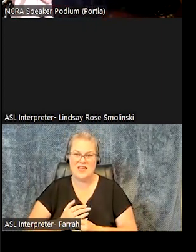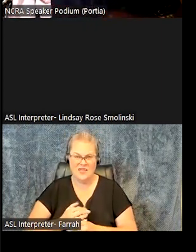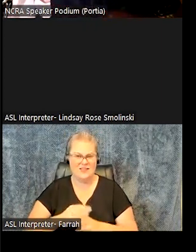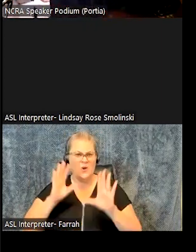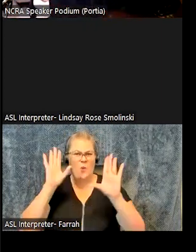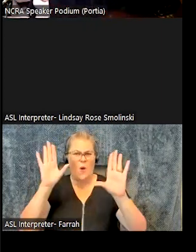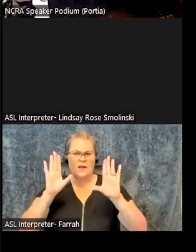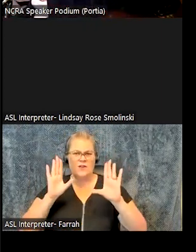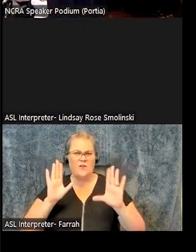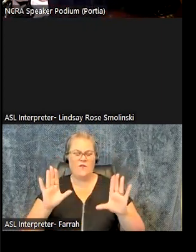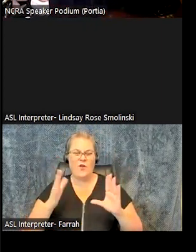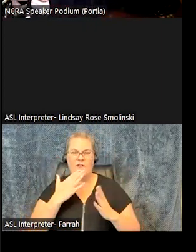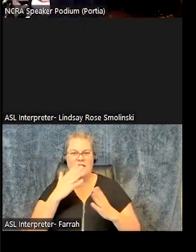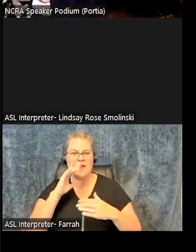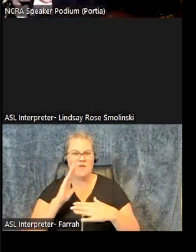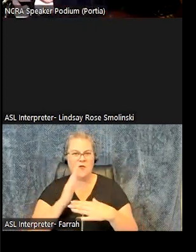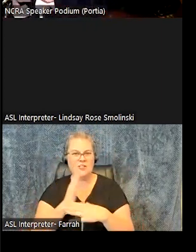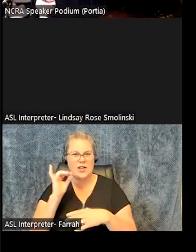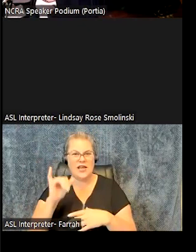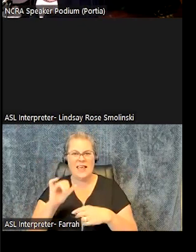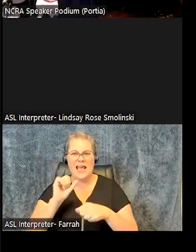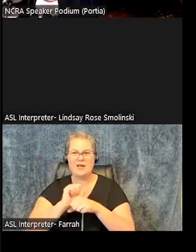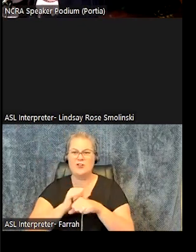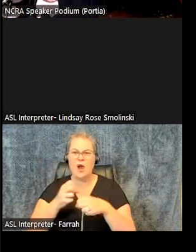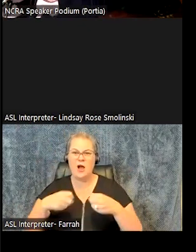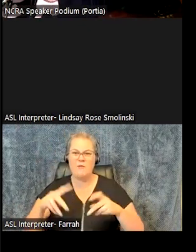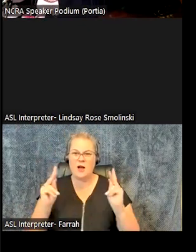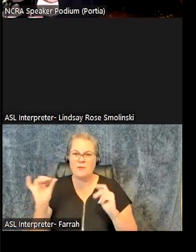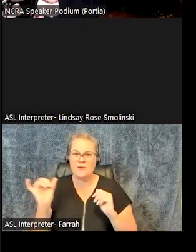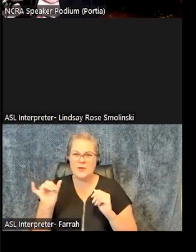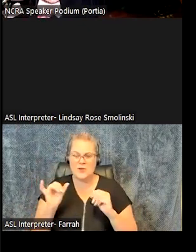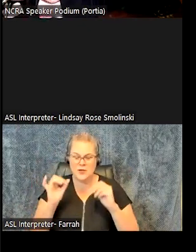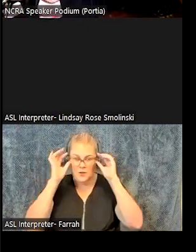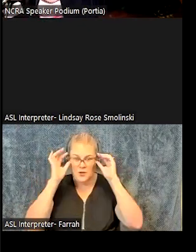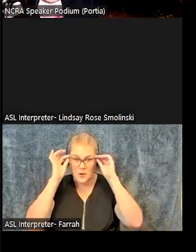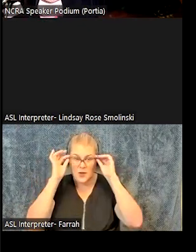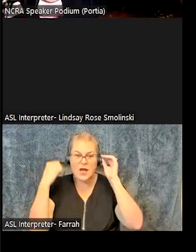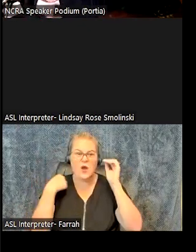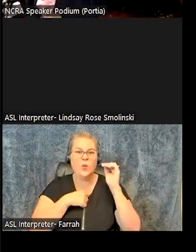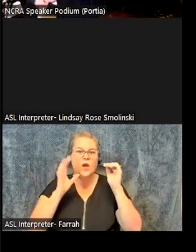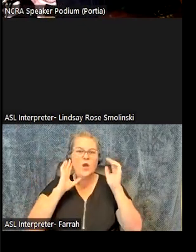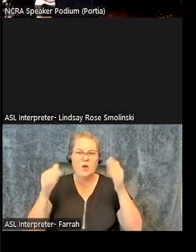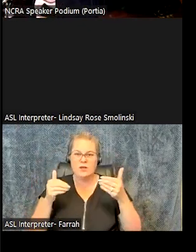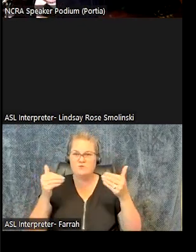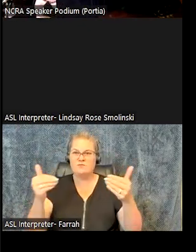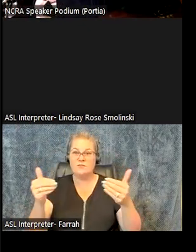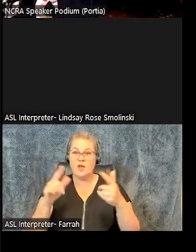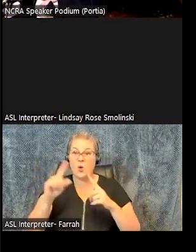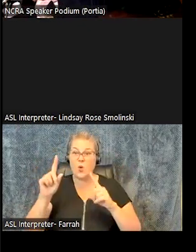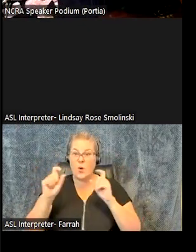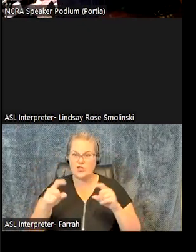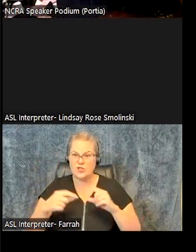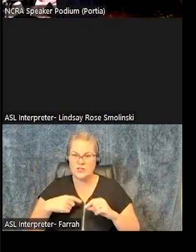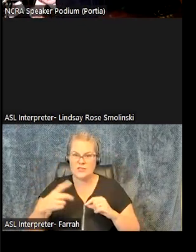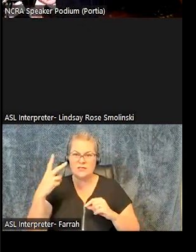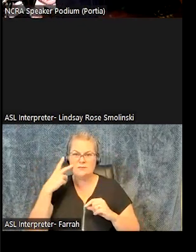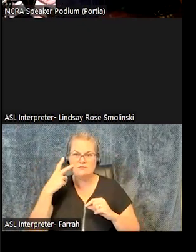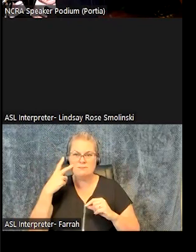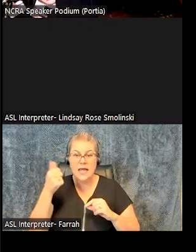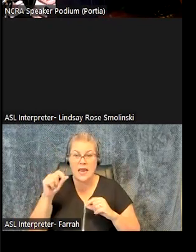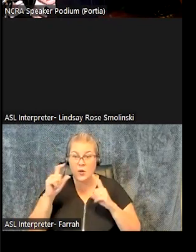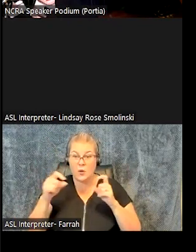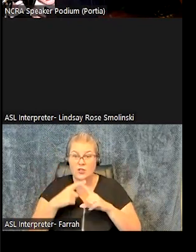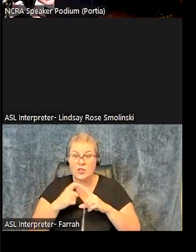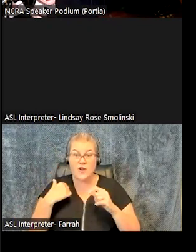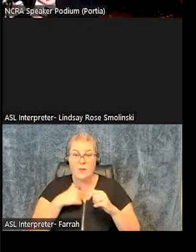Wonderful. Thank you for sharing that job opportunity as well. And we will move on to questions. Let's see, any questions from our